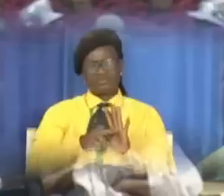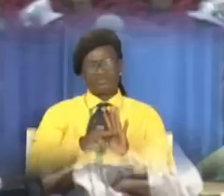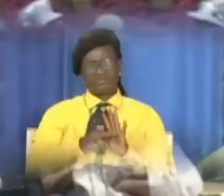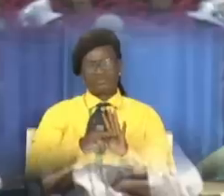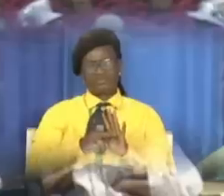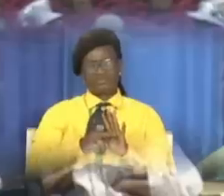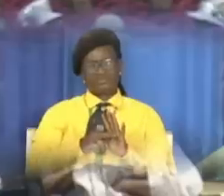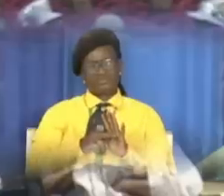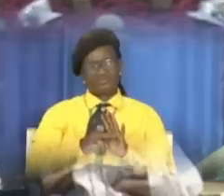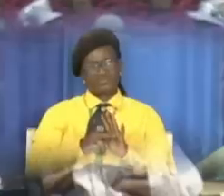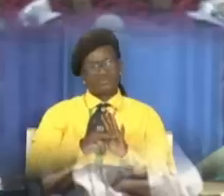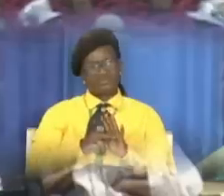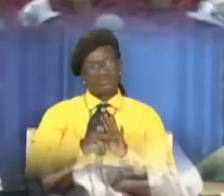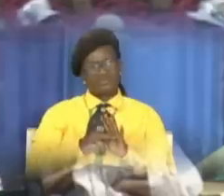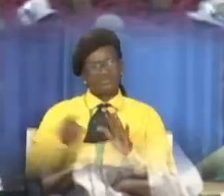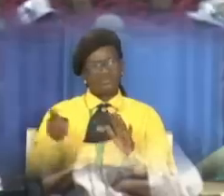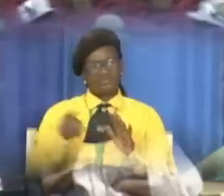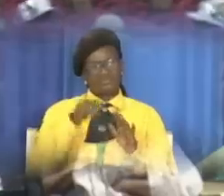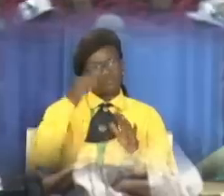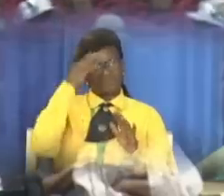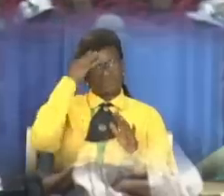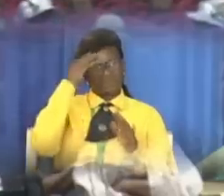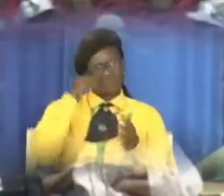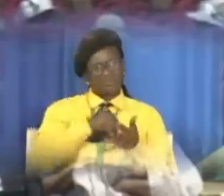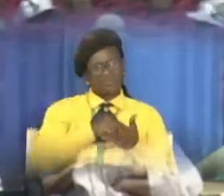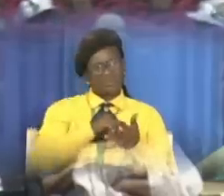You know, it is possible to look at the same thing